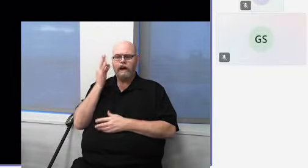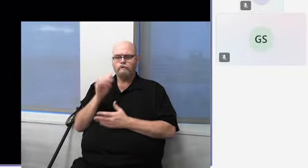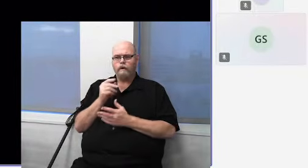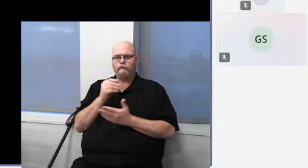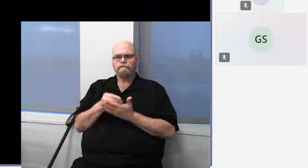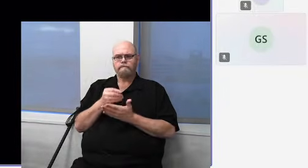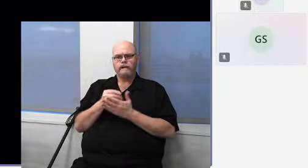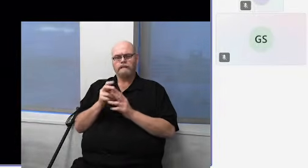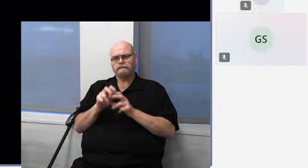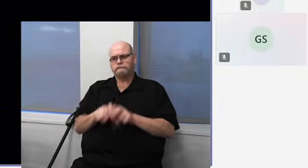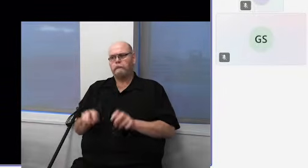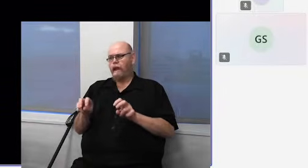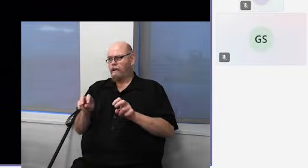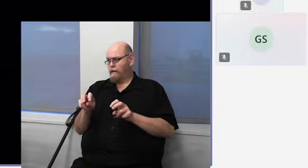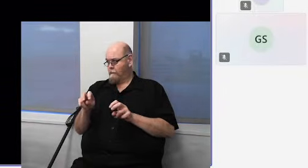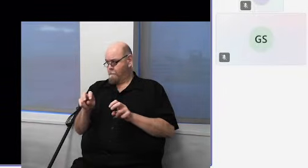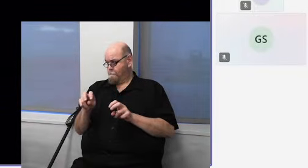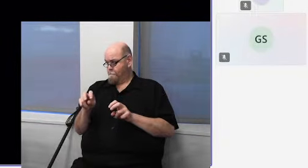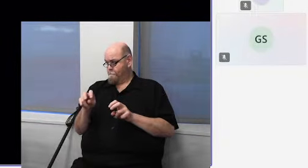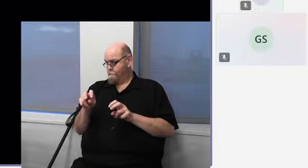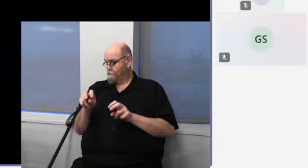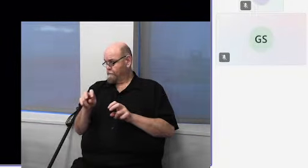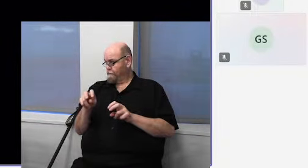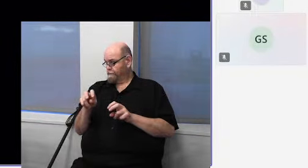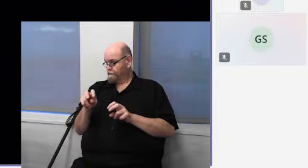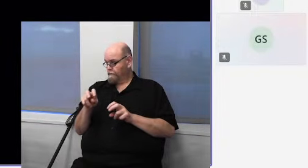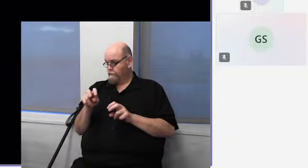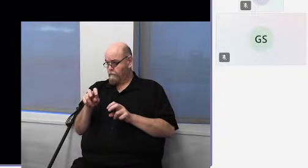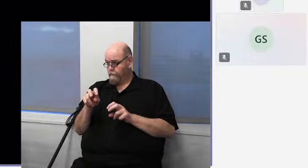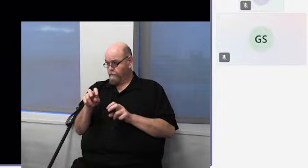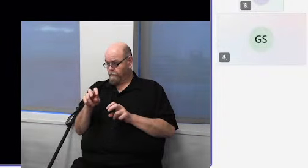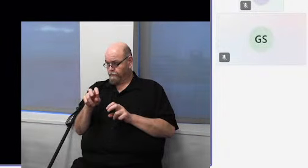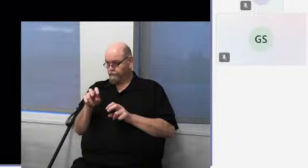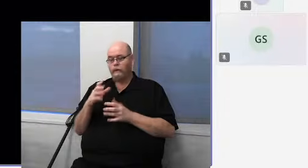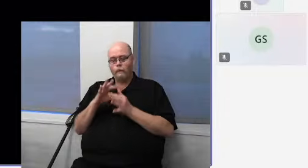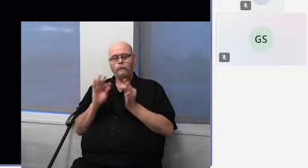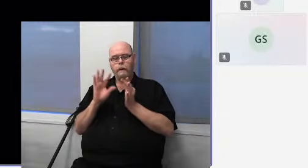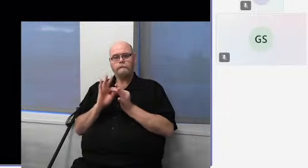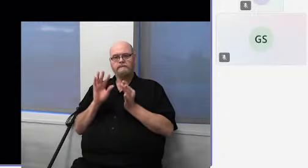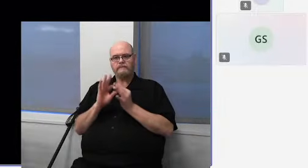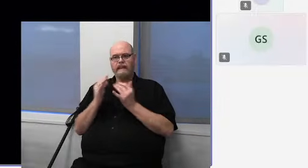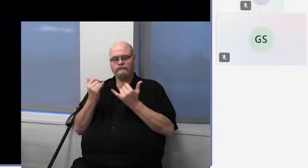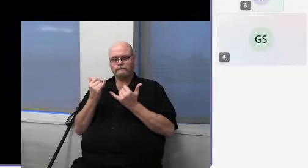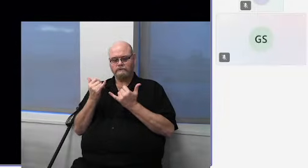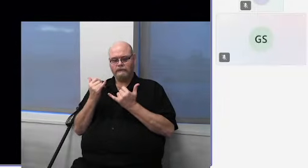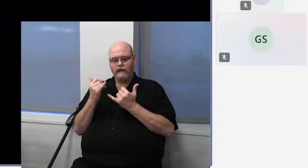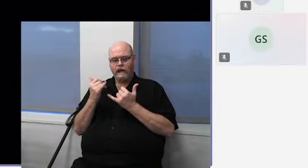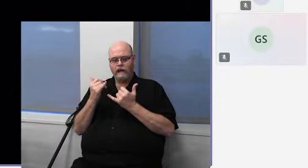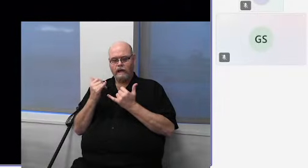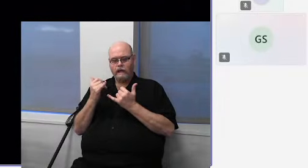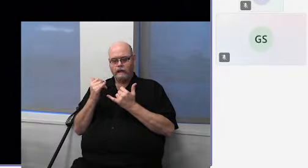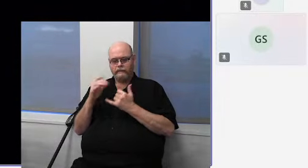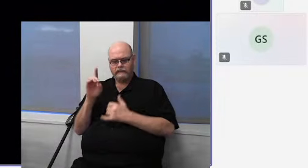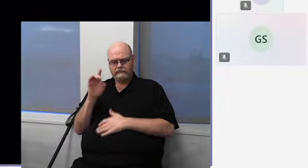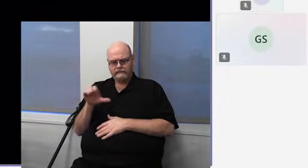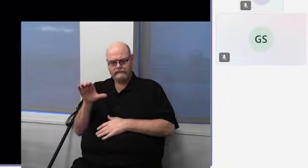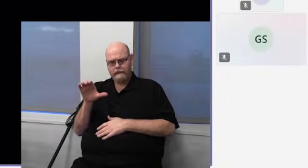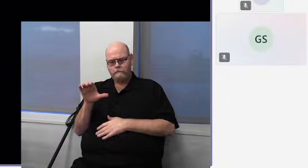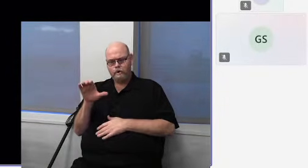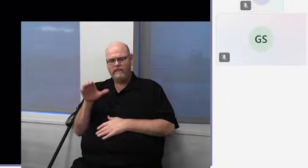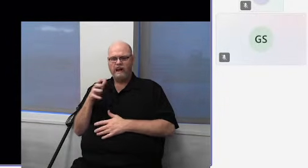thinking ahead to. I mentioned that today. Well, 1 second. You mentioned that to December,